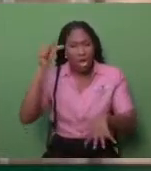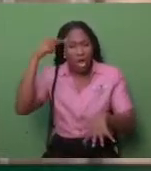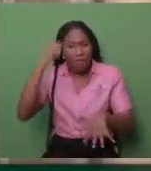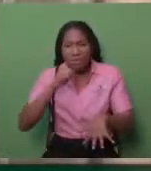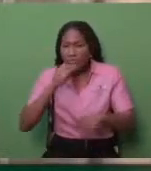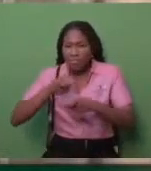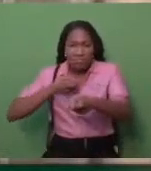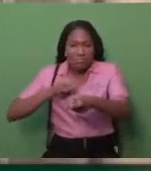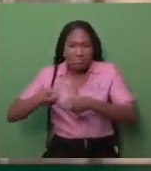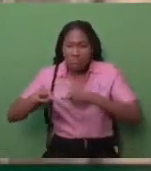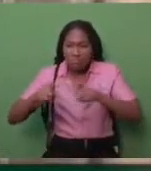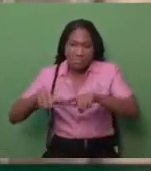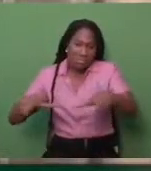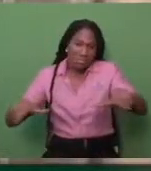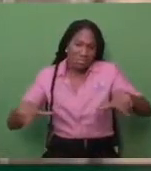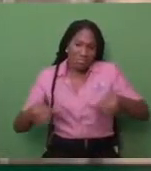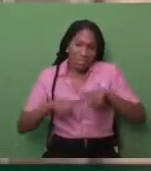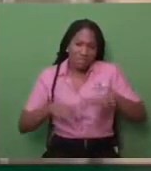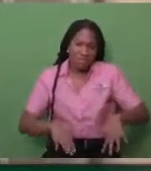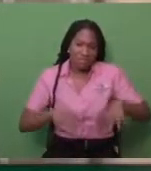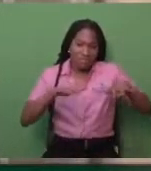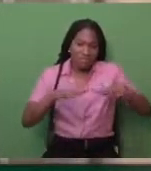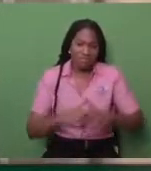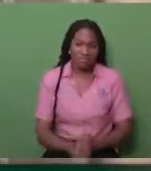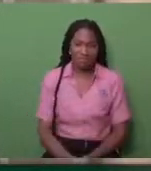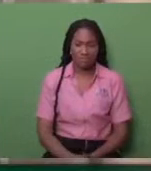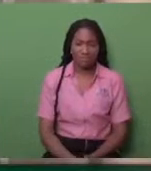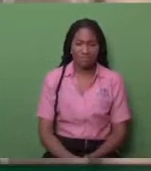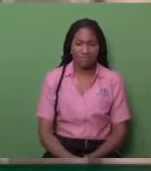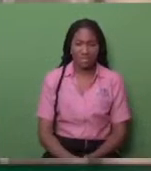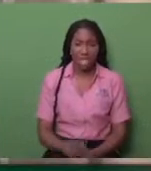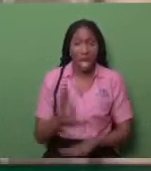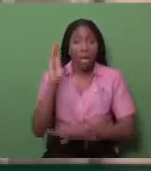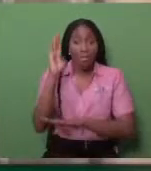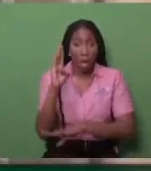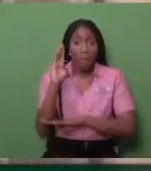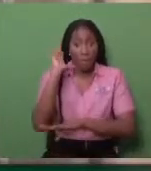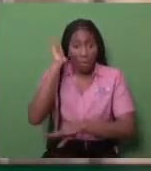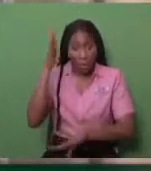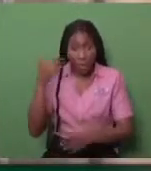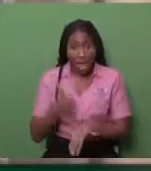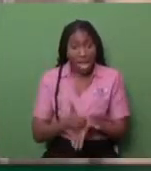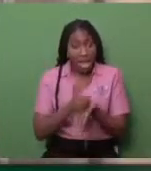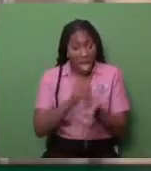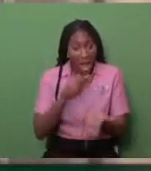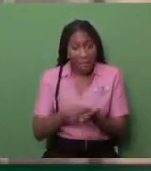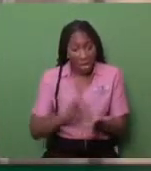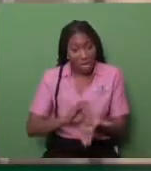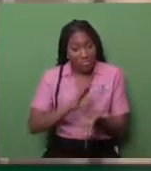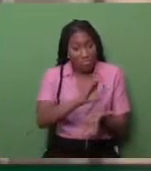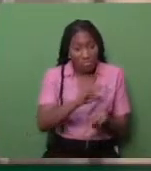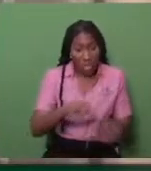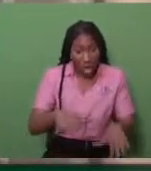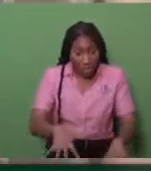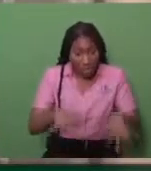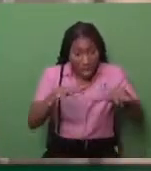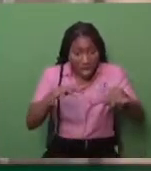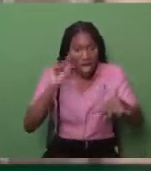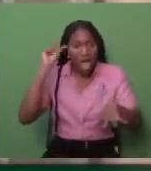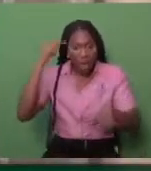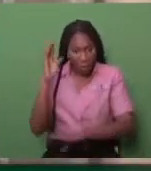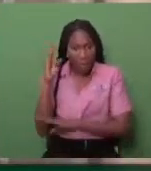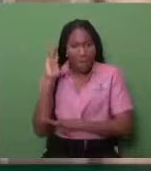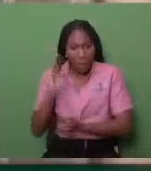to be sold dreams of receiving compensation never materializes when all these things are washed away. We look at the flooding and draining